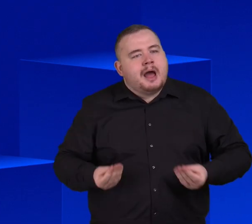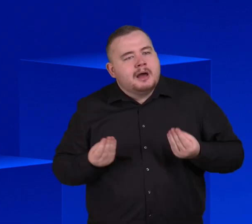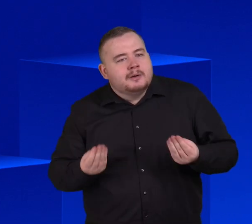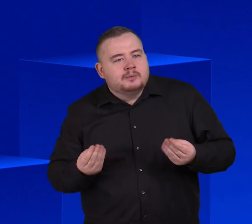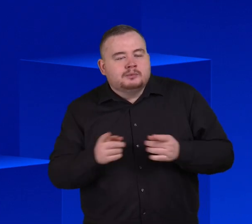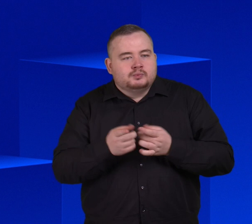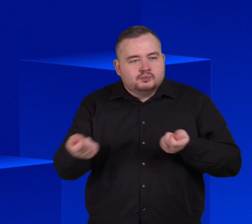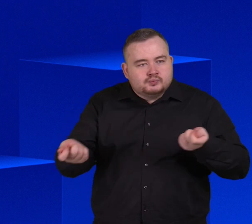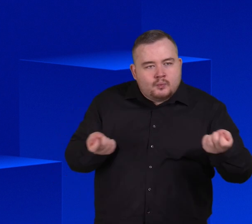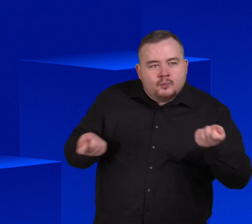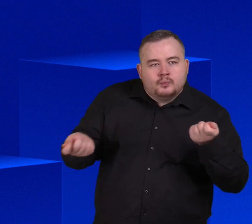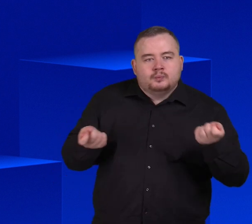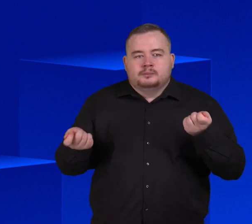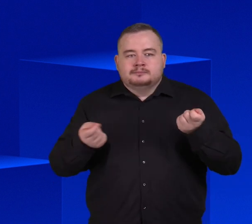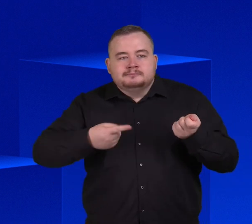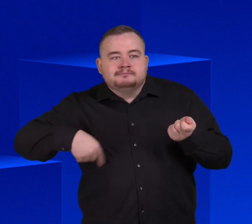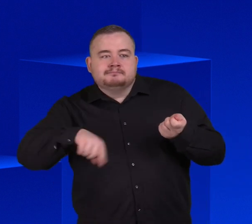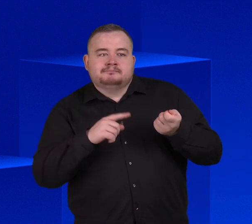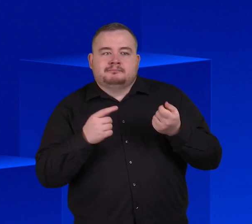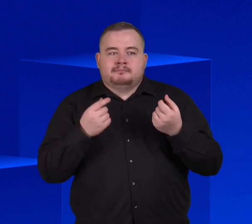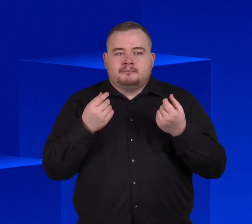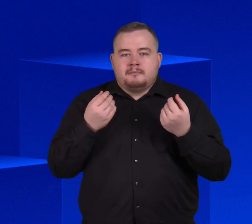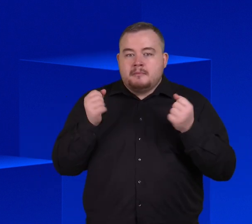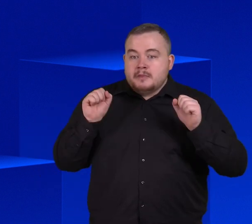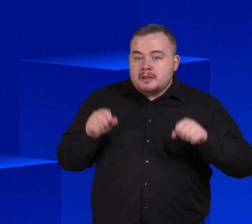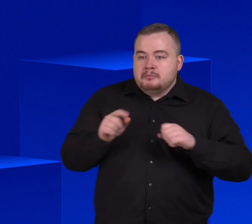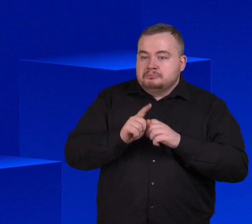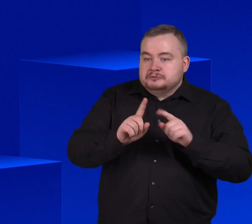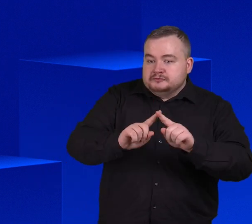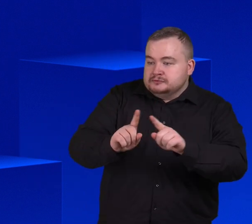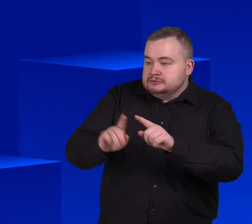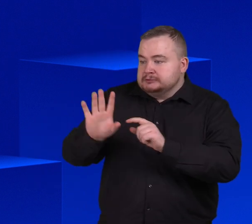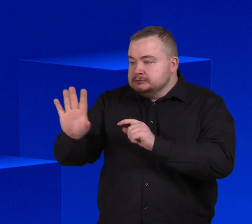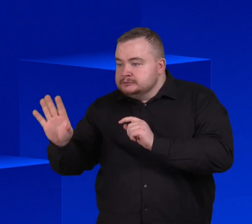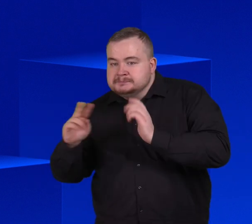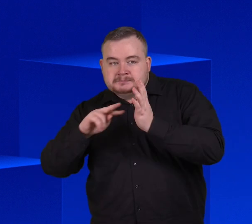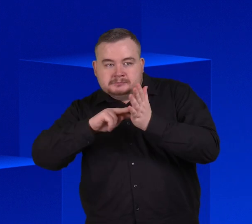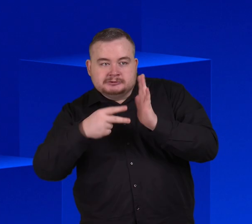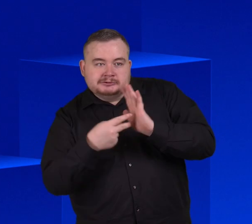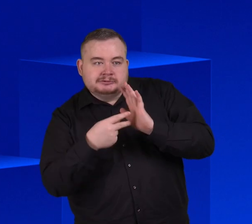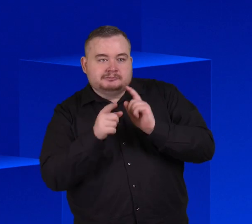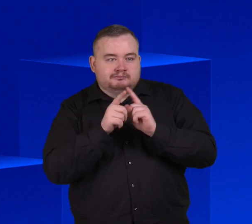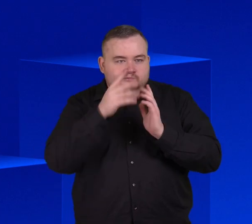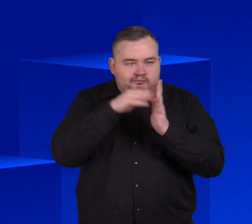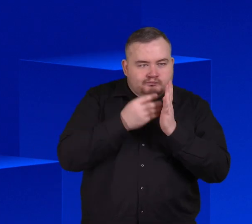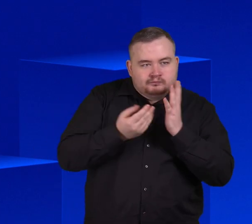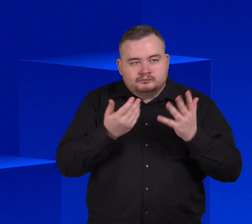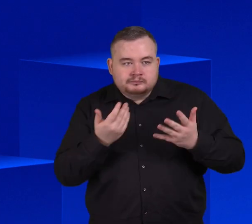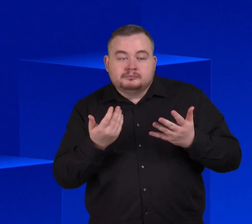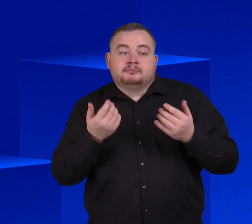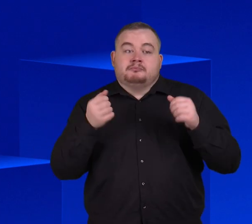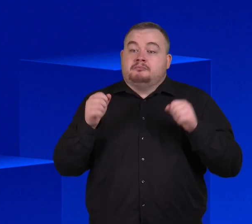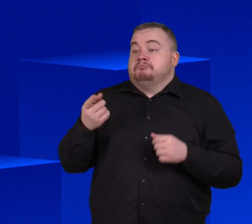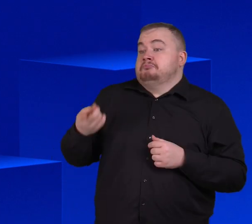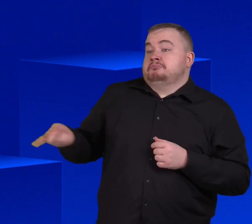of foresight, we are able then to involve decision makers, NGOs, civil society in discussion on